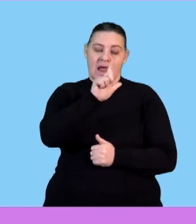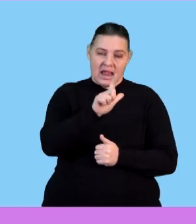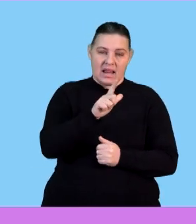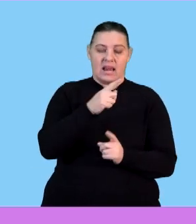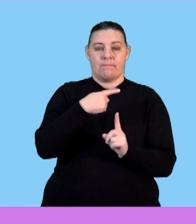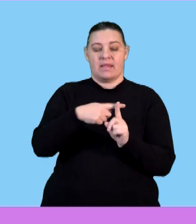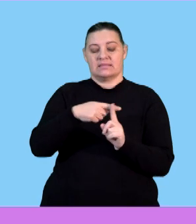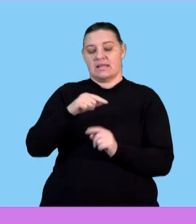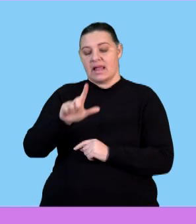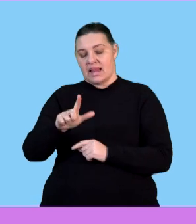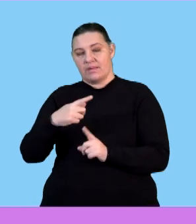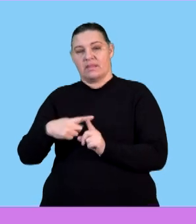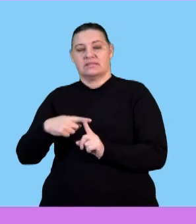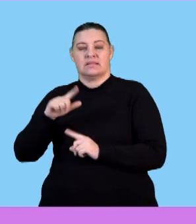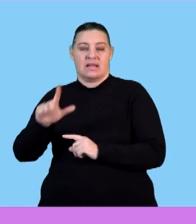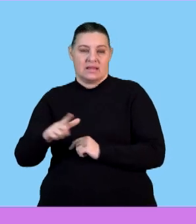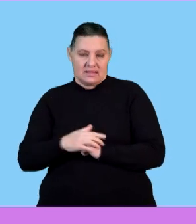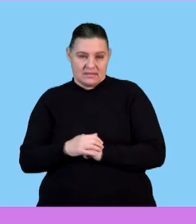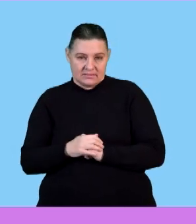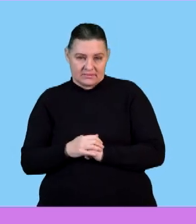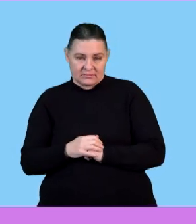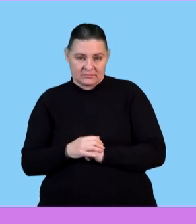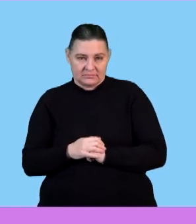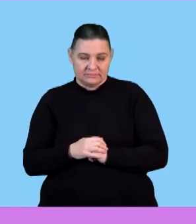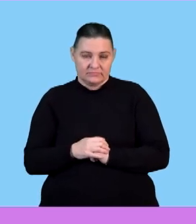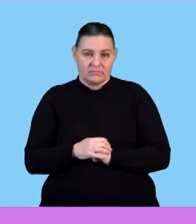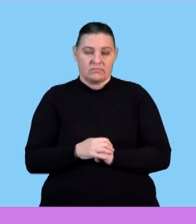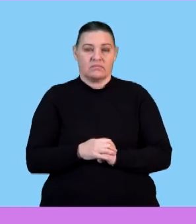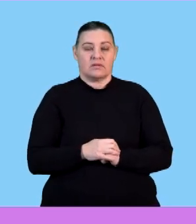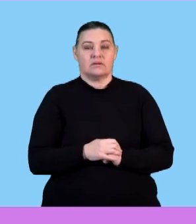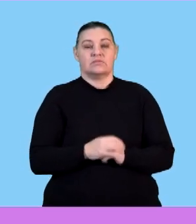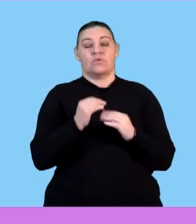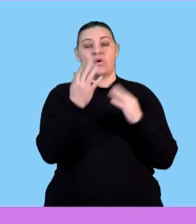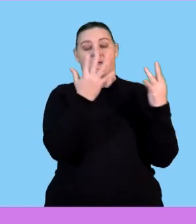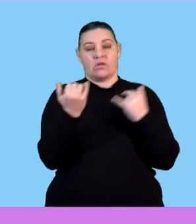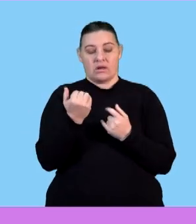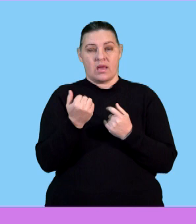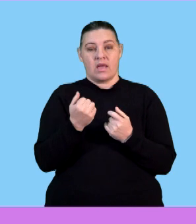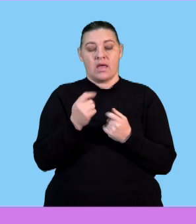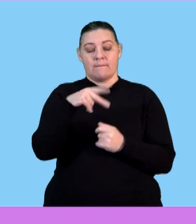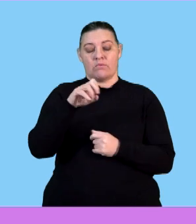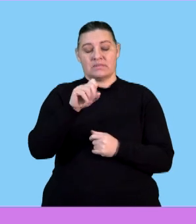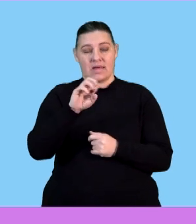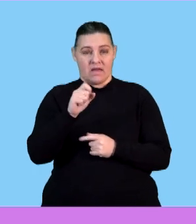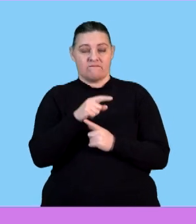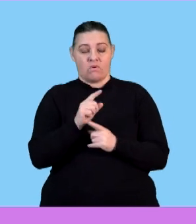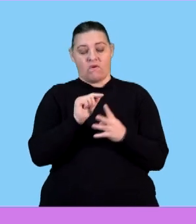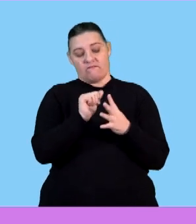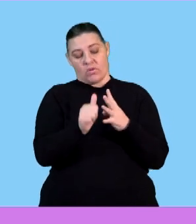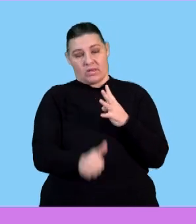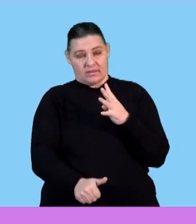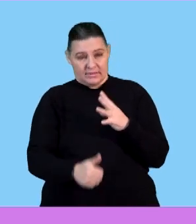those together. Let's see how we can make this work for us. So calculate the perimeter of the following